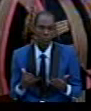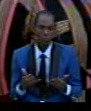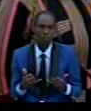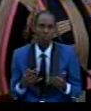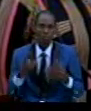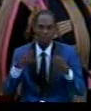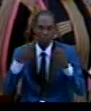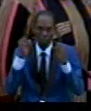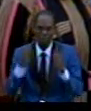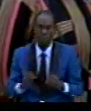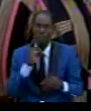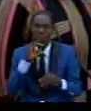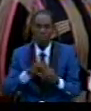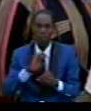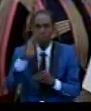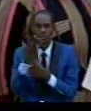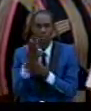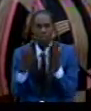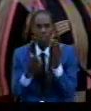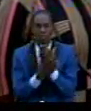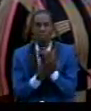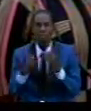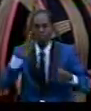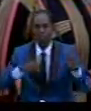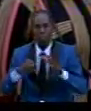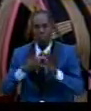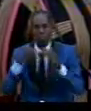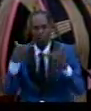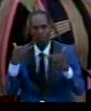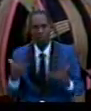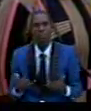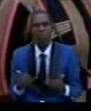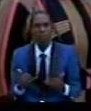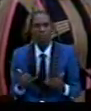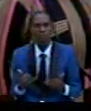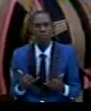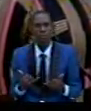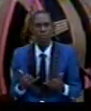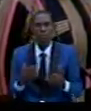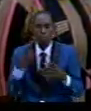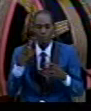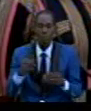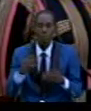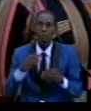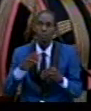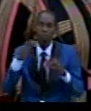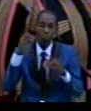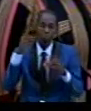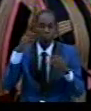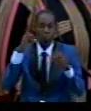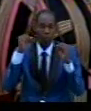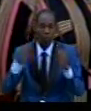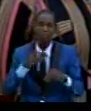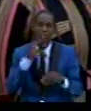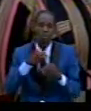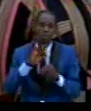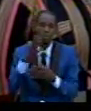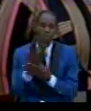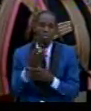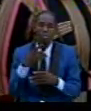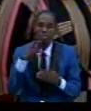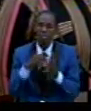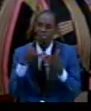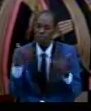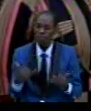within your mouth. Déclare-la maintenant. Declare it now. La foi est dans ta bouche. Faith is in your mouth. Déclare-la maintenant. Decree it now. Brise maintenant les